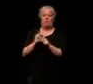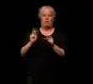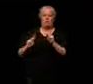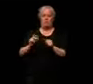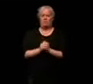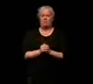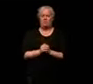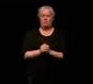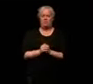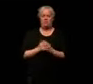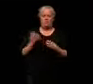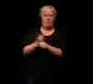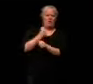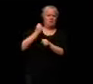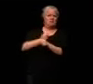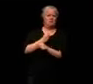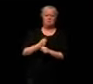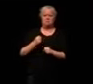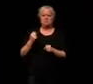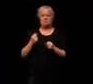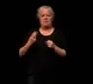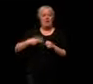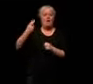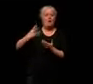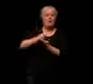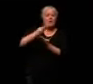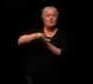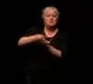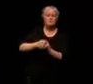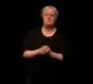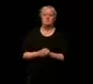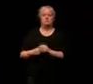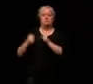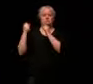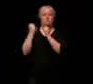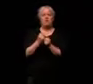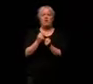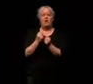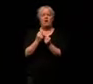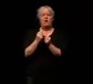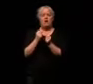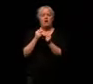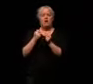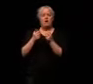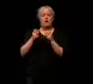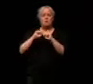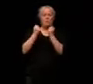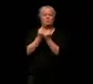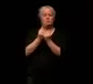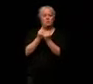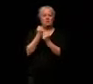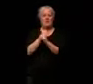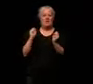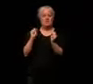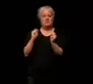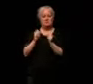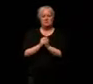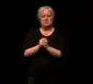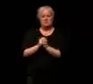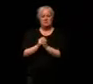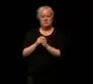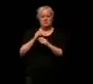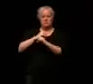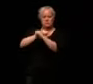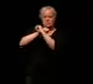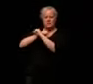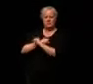fights for higher wages. For a stronger social safety net. For human rights. And for a fairer economy. And that